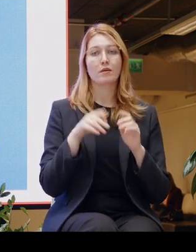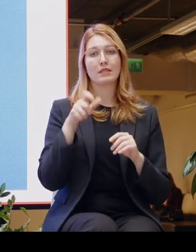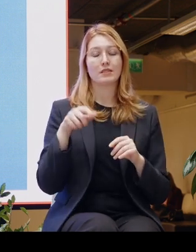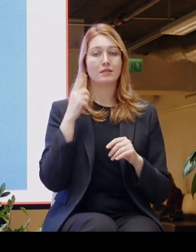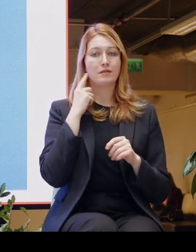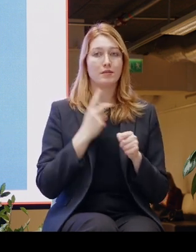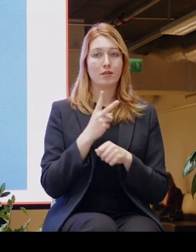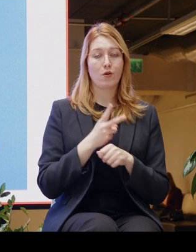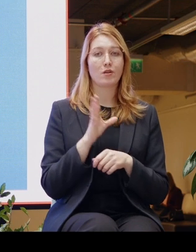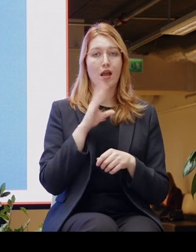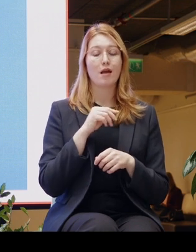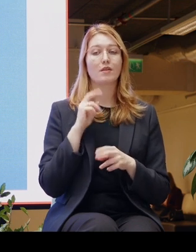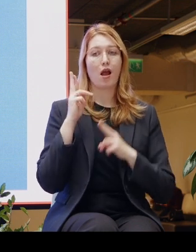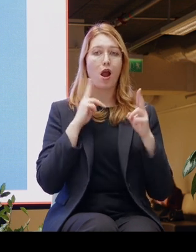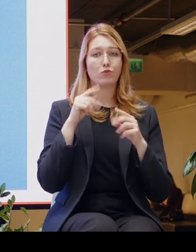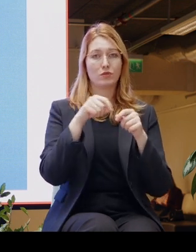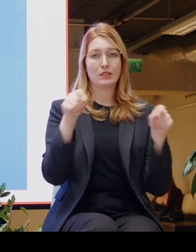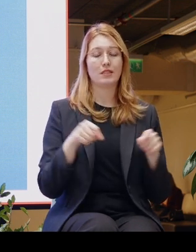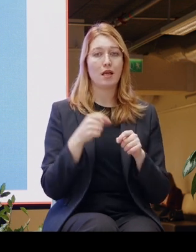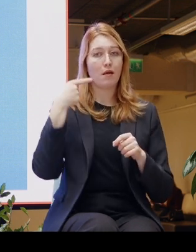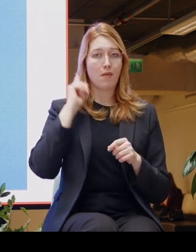every information point need to have it.